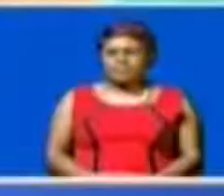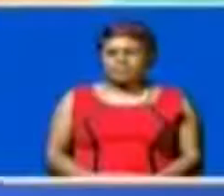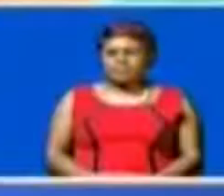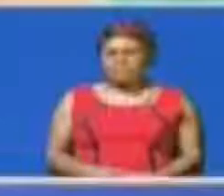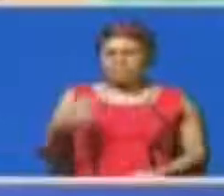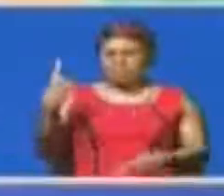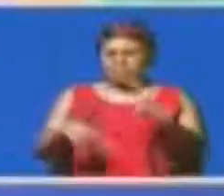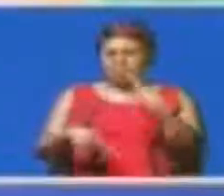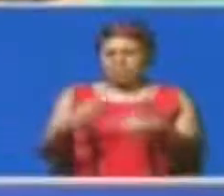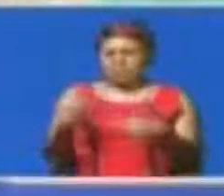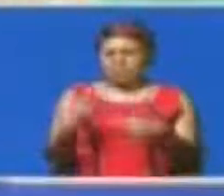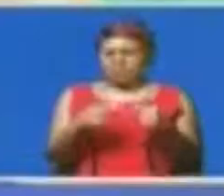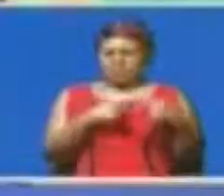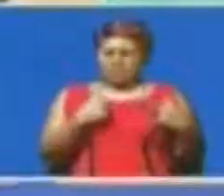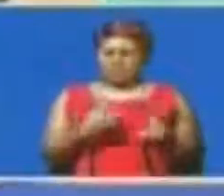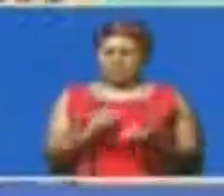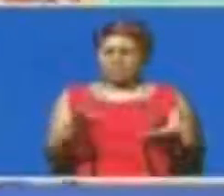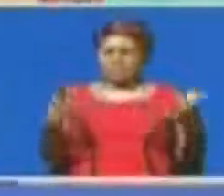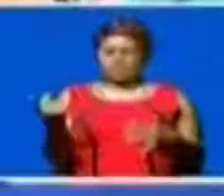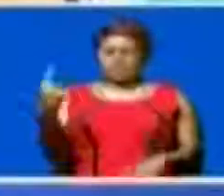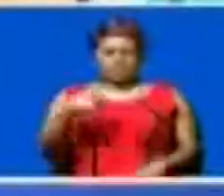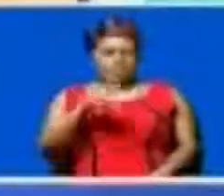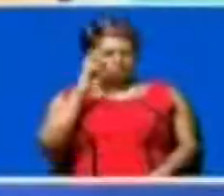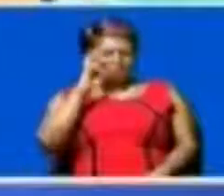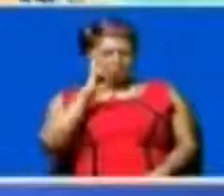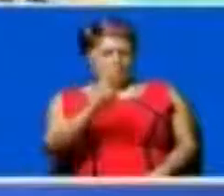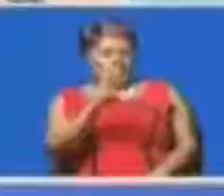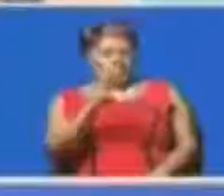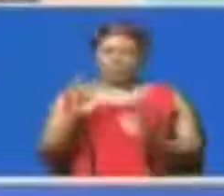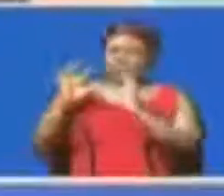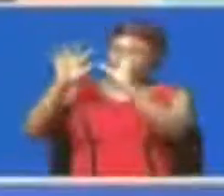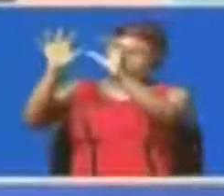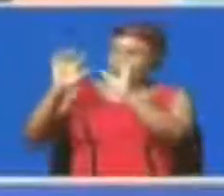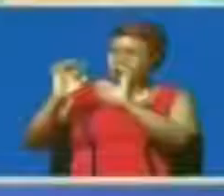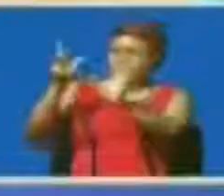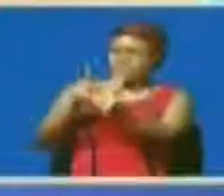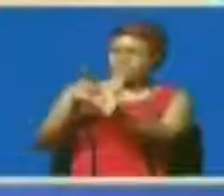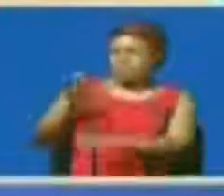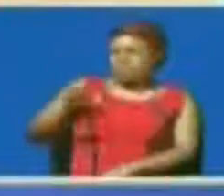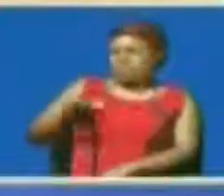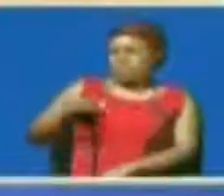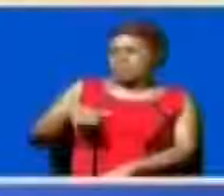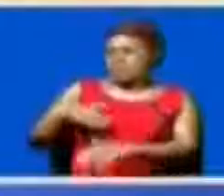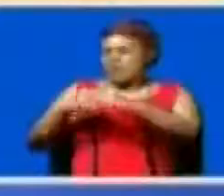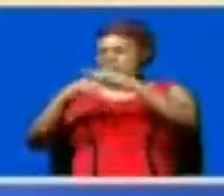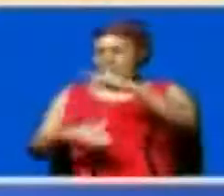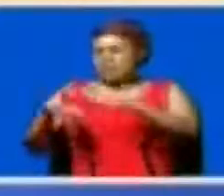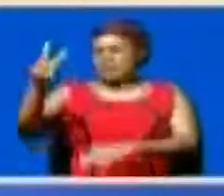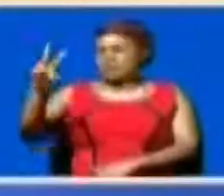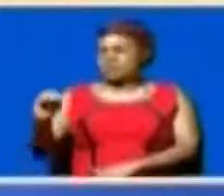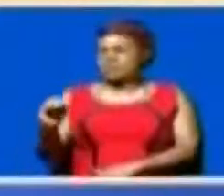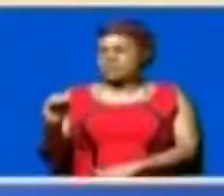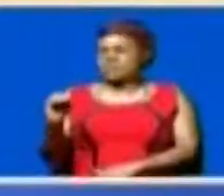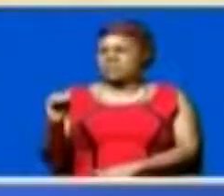She won the hearts of many Kenyans who turned out to watch junior Malkia strikers take part in the Women's Africa Under-20 Championships